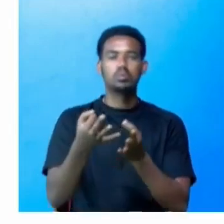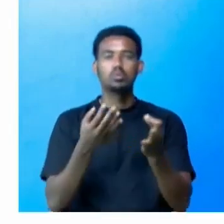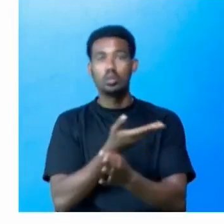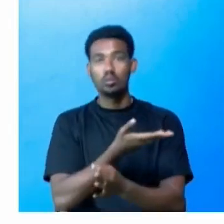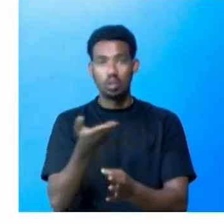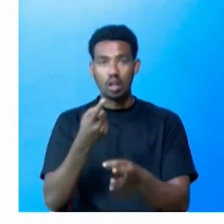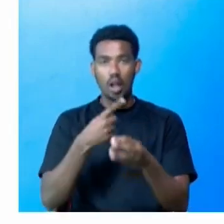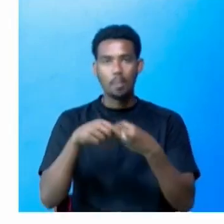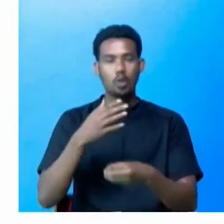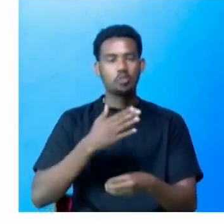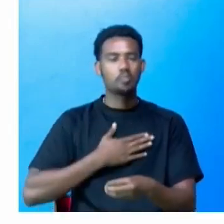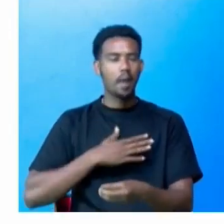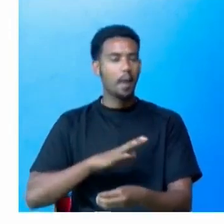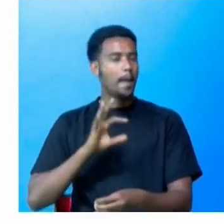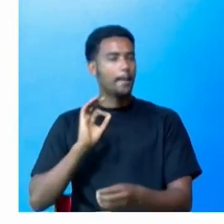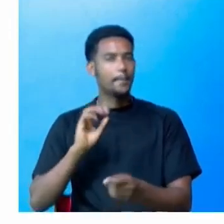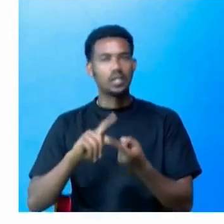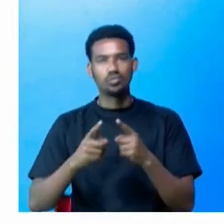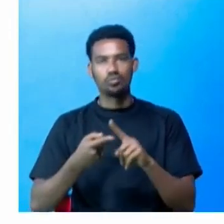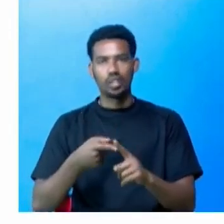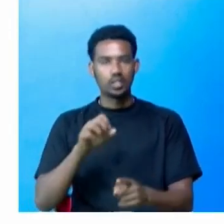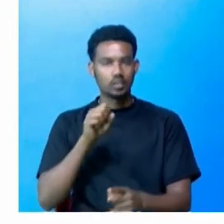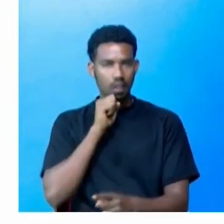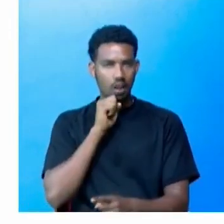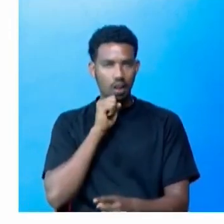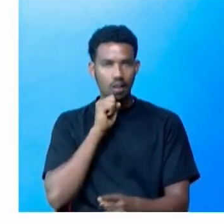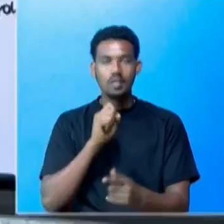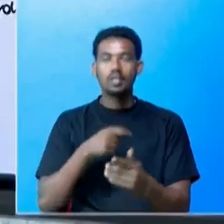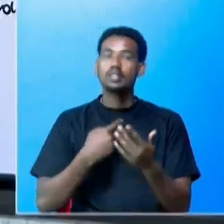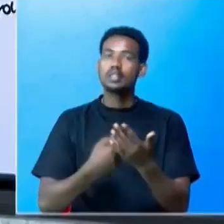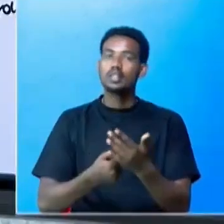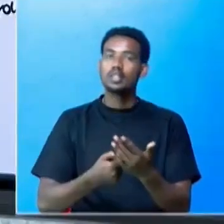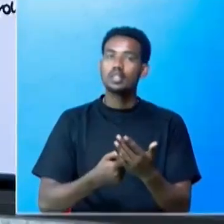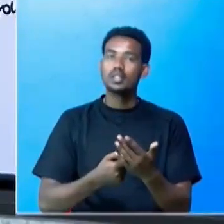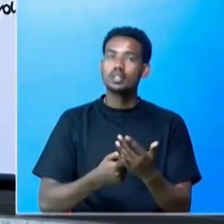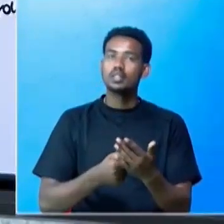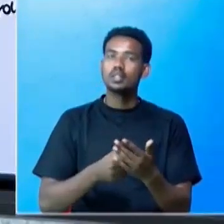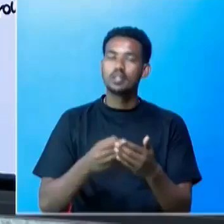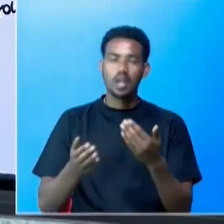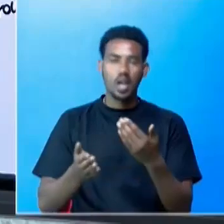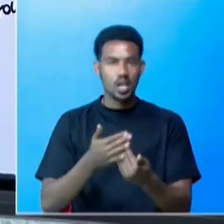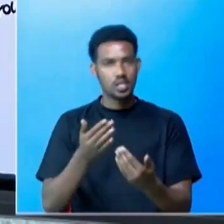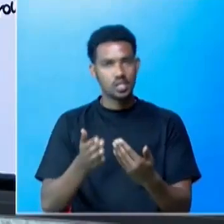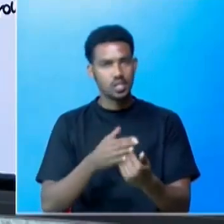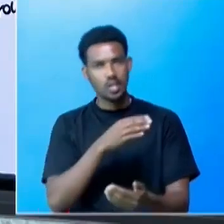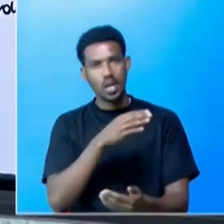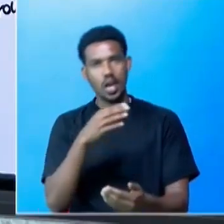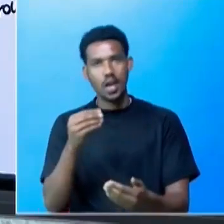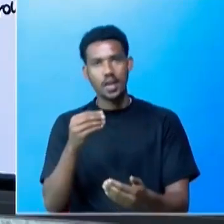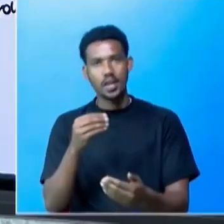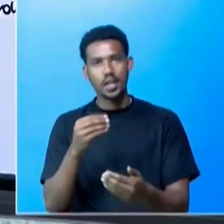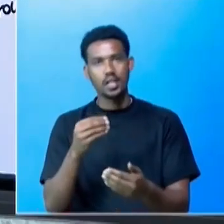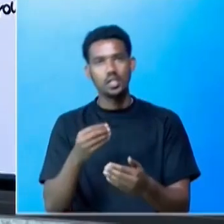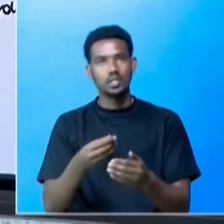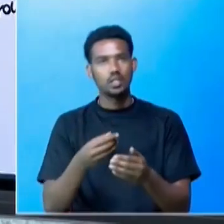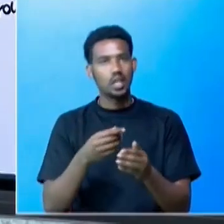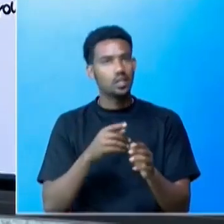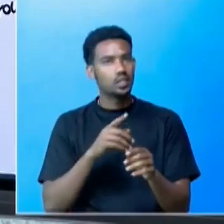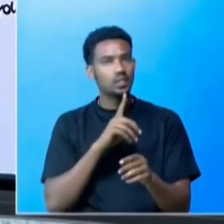Sarah. So, look students, this is easy and it's really